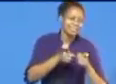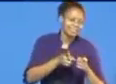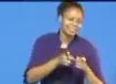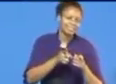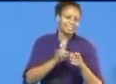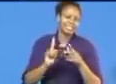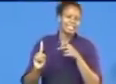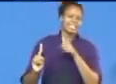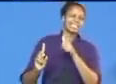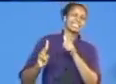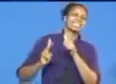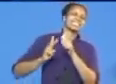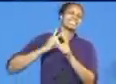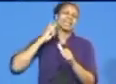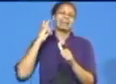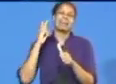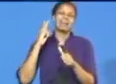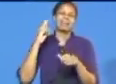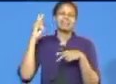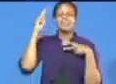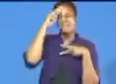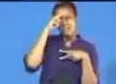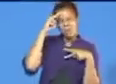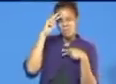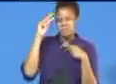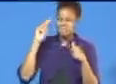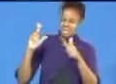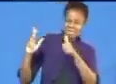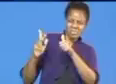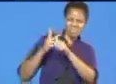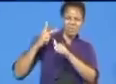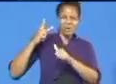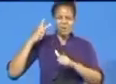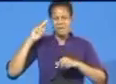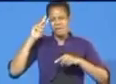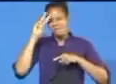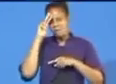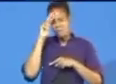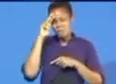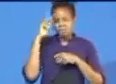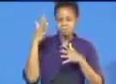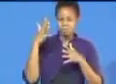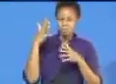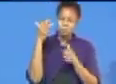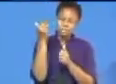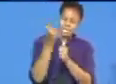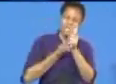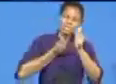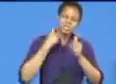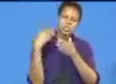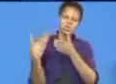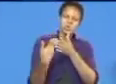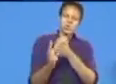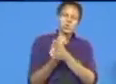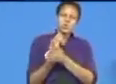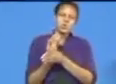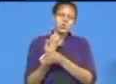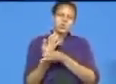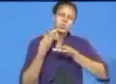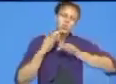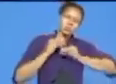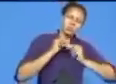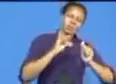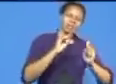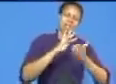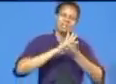a second wave comes, and a third wave comes. And with each new wave, it